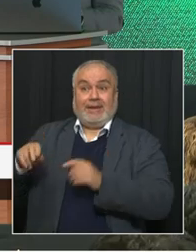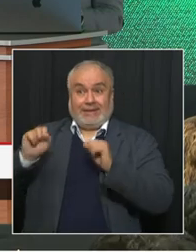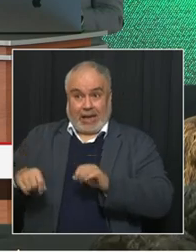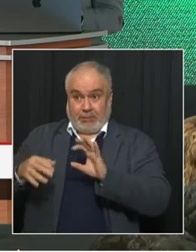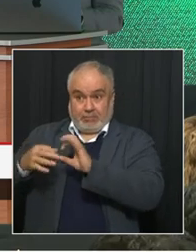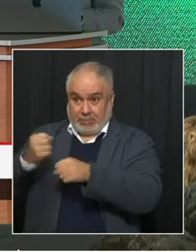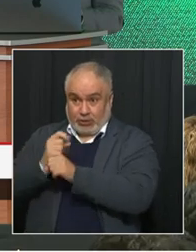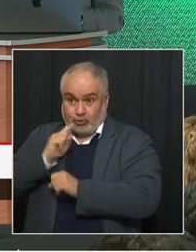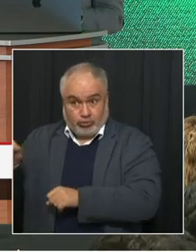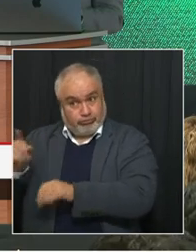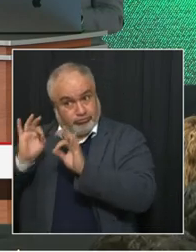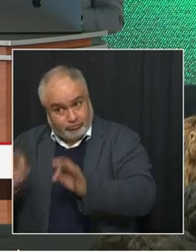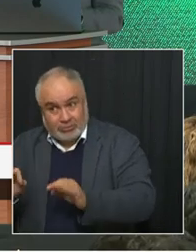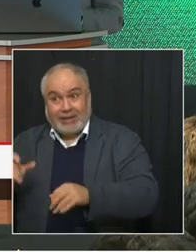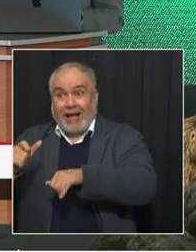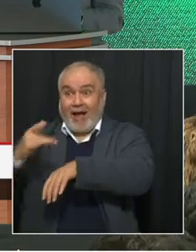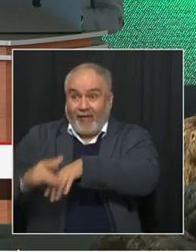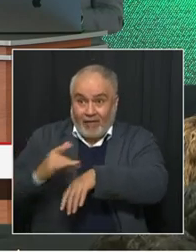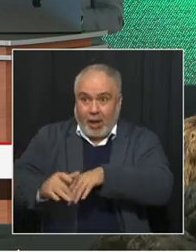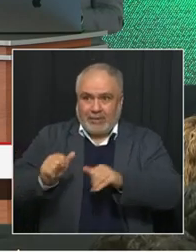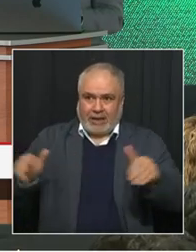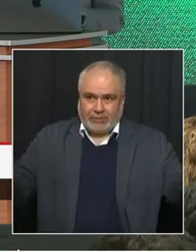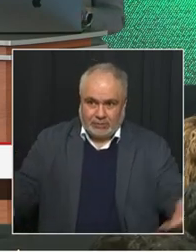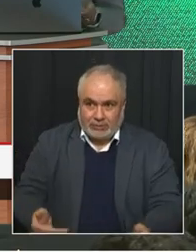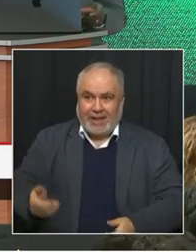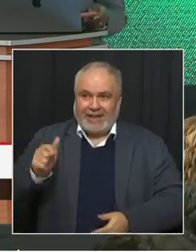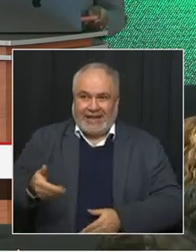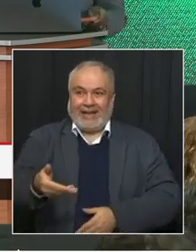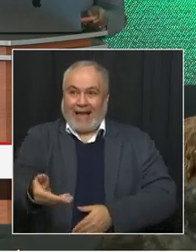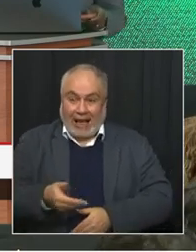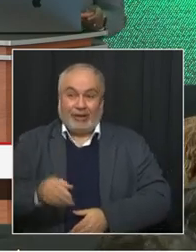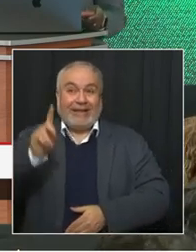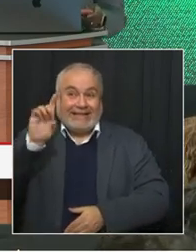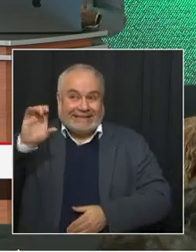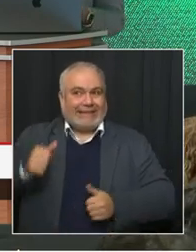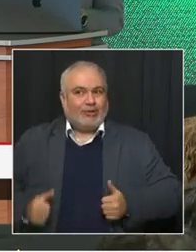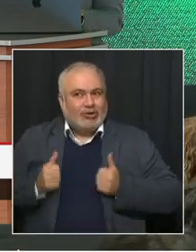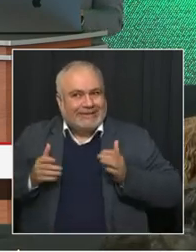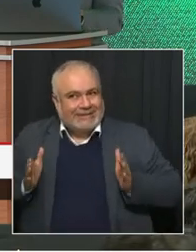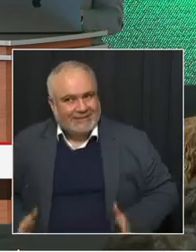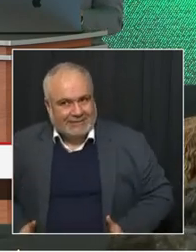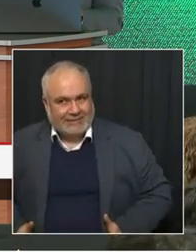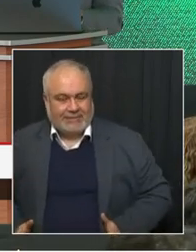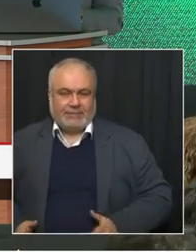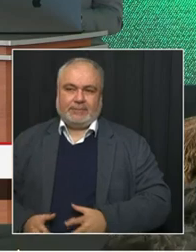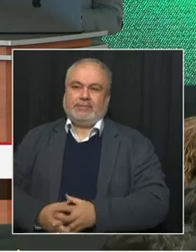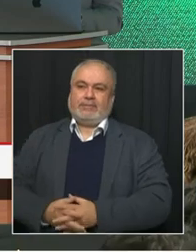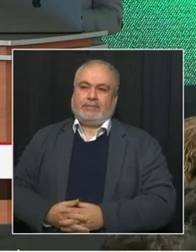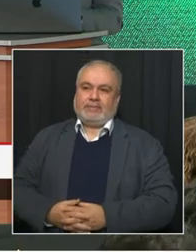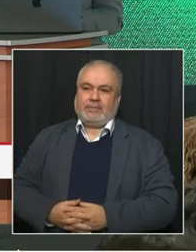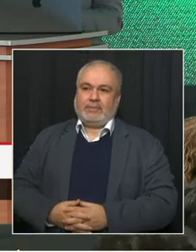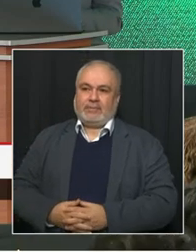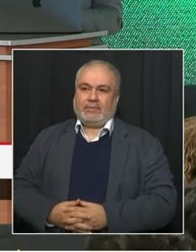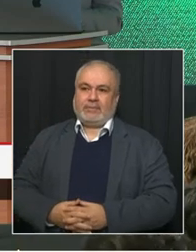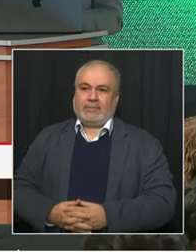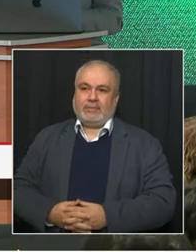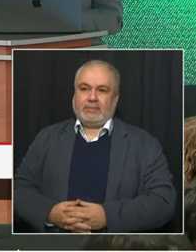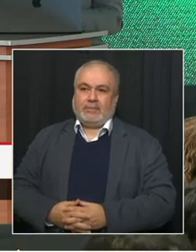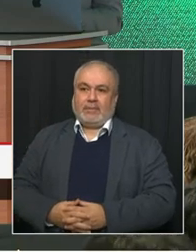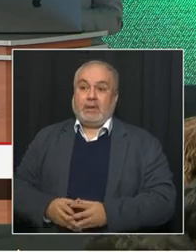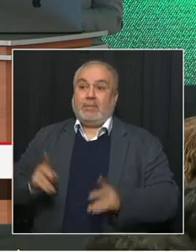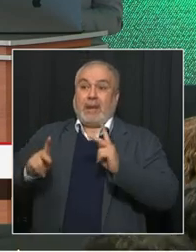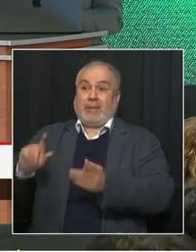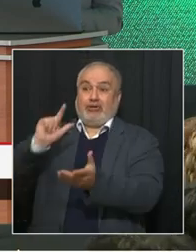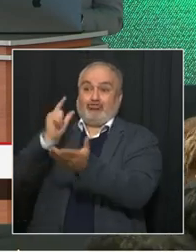site are for DC residents. Thank you. Have them come out of the high schools before. Before,